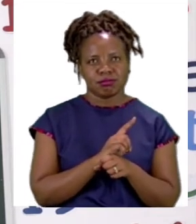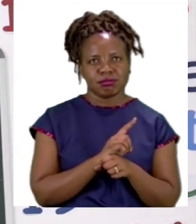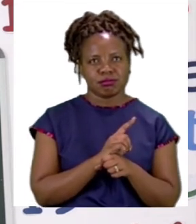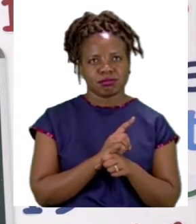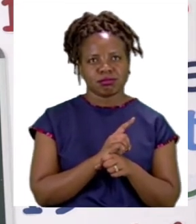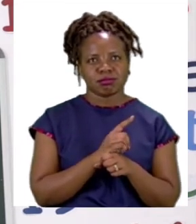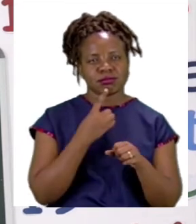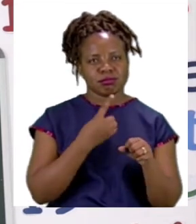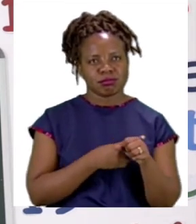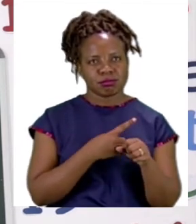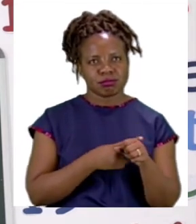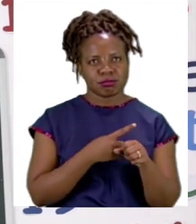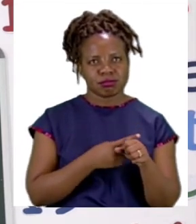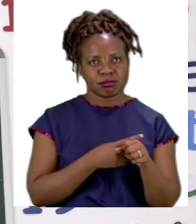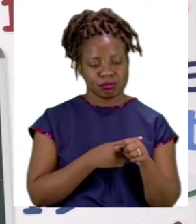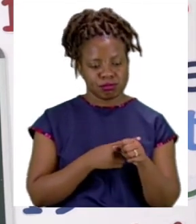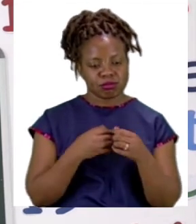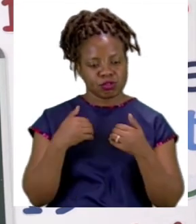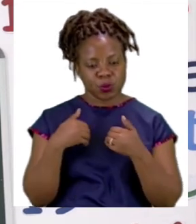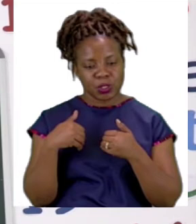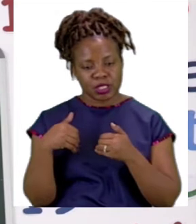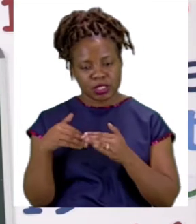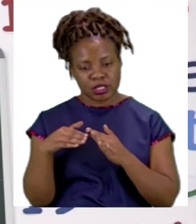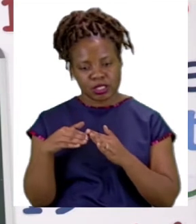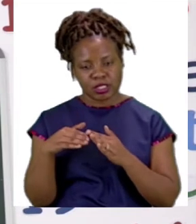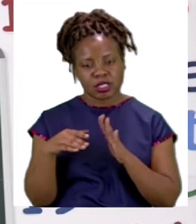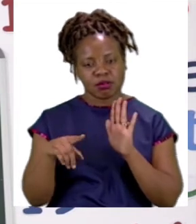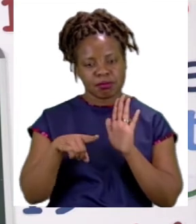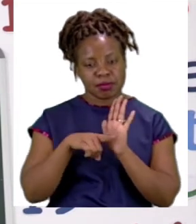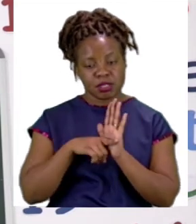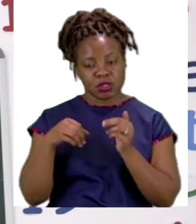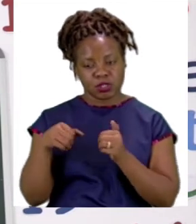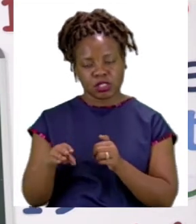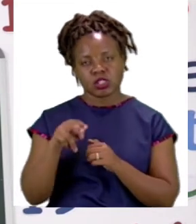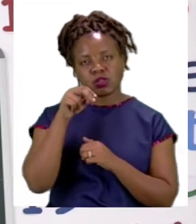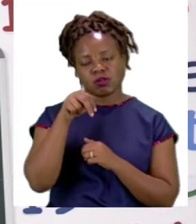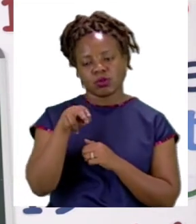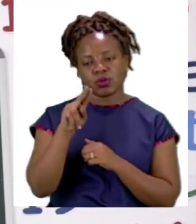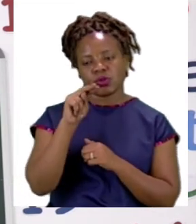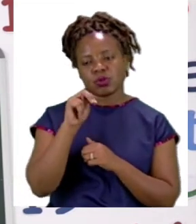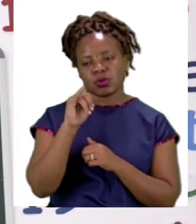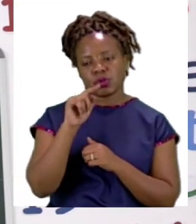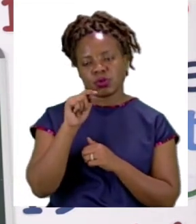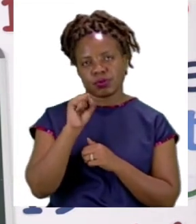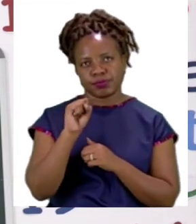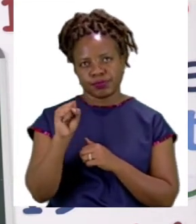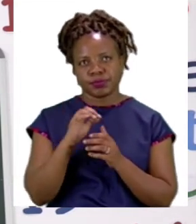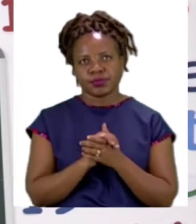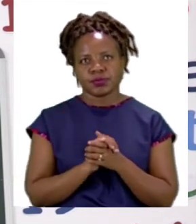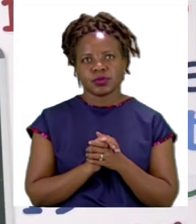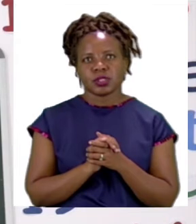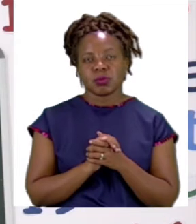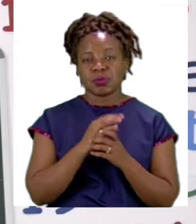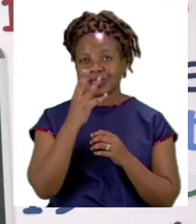we always start our subtraction from the unit side. And we say 6 take